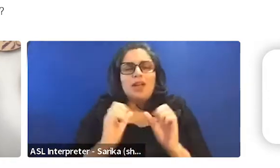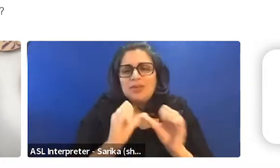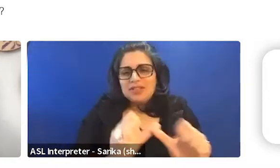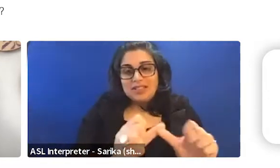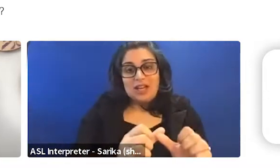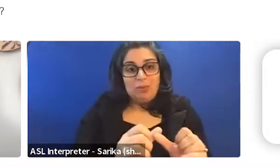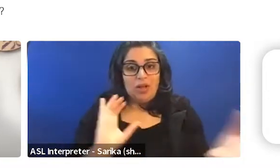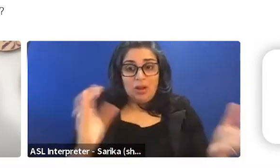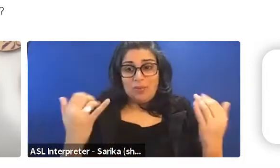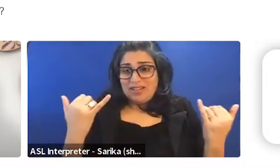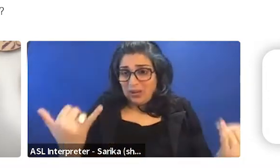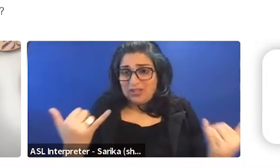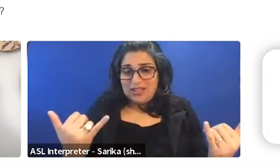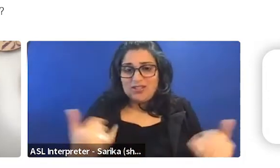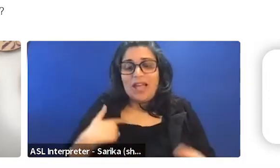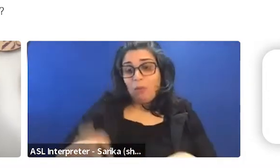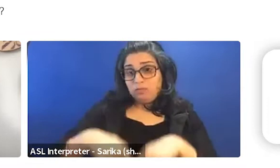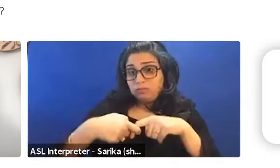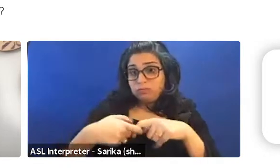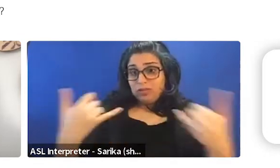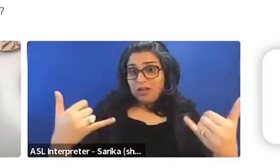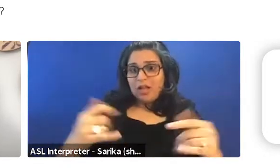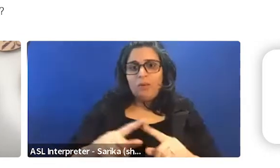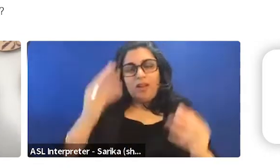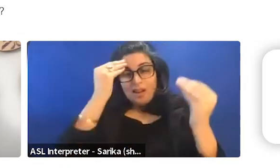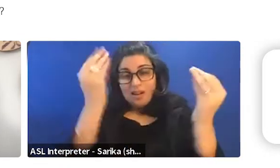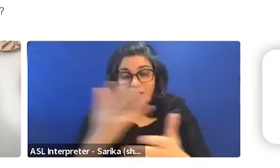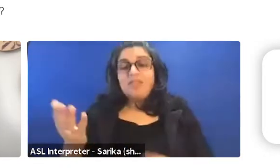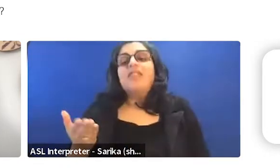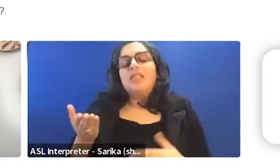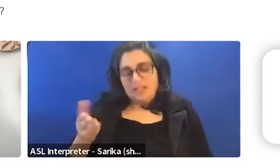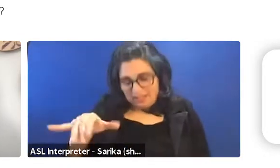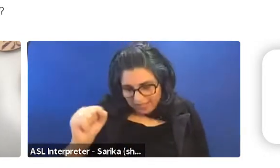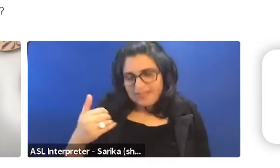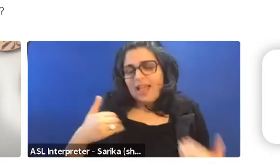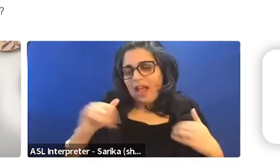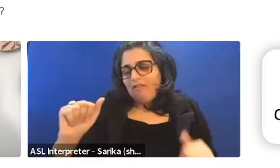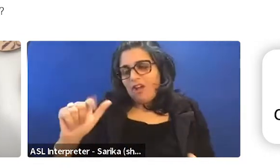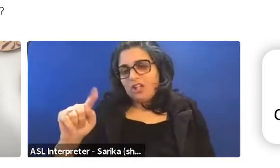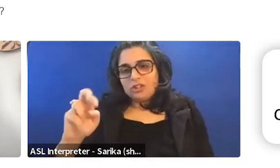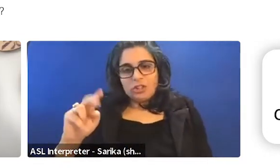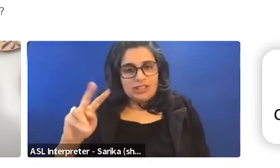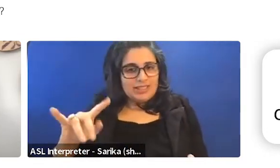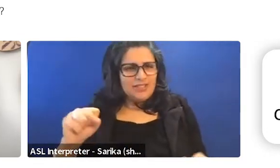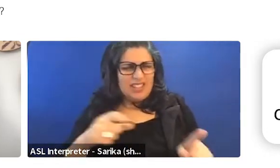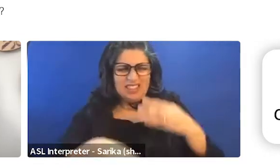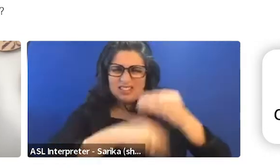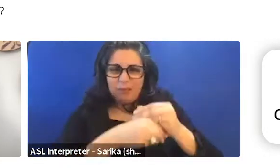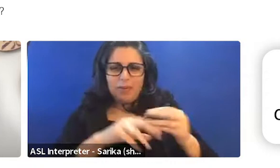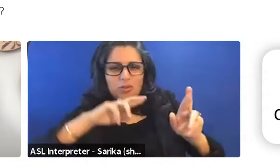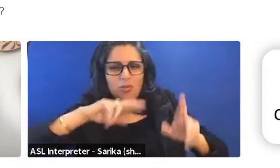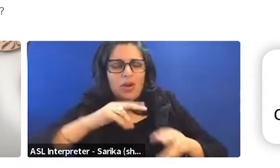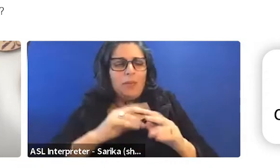currently is. So I'll just stop there, but I will say there are some alternatives in this sort of supplemental report. It's really just an overview of